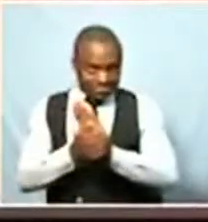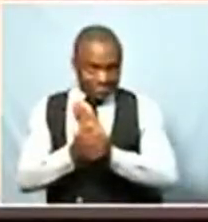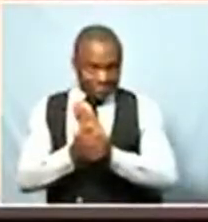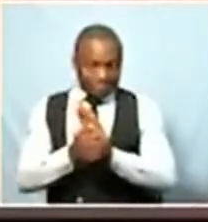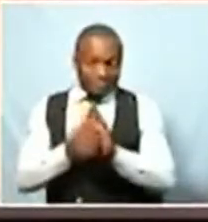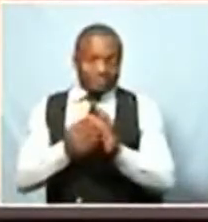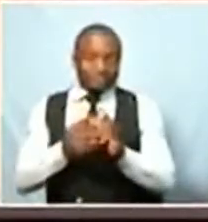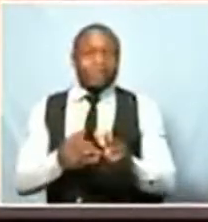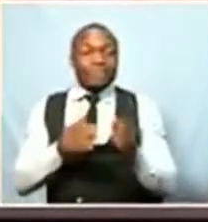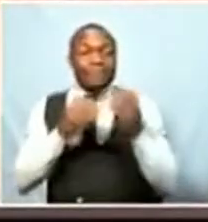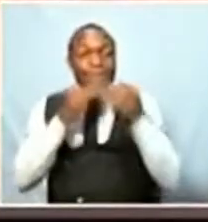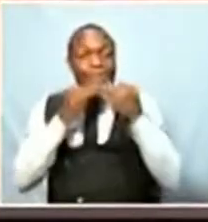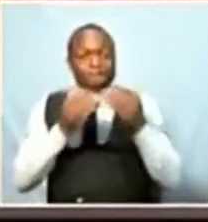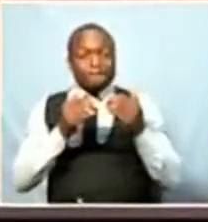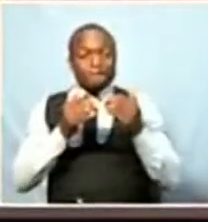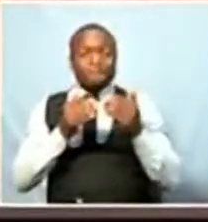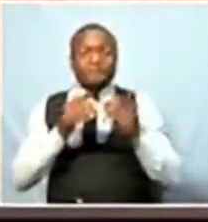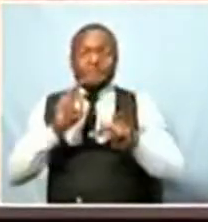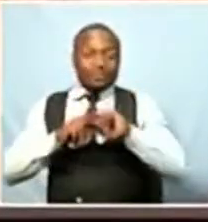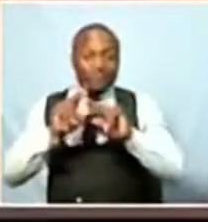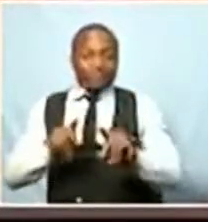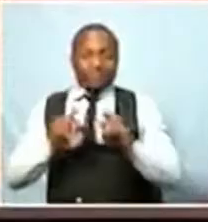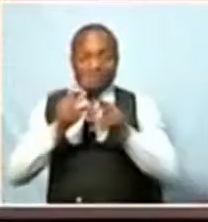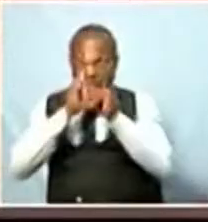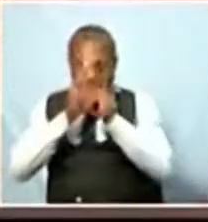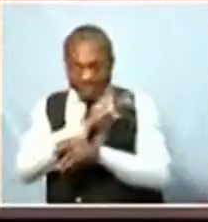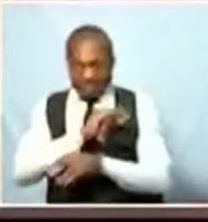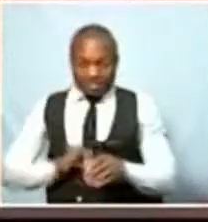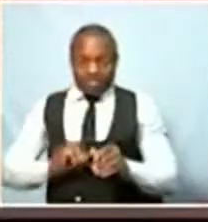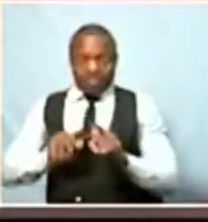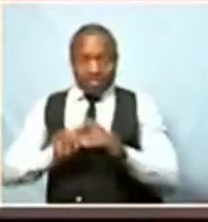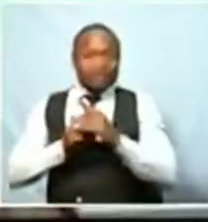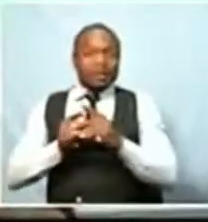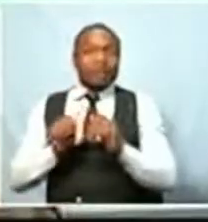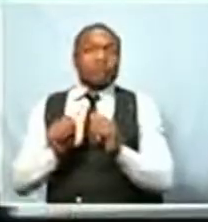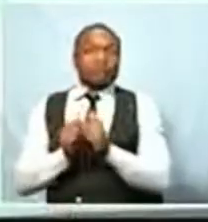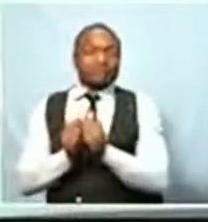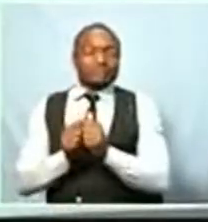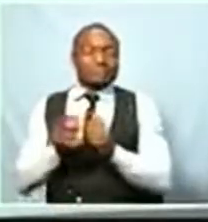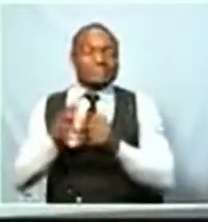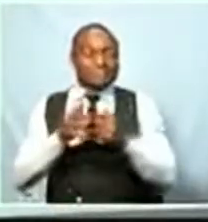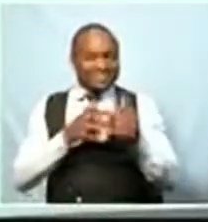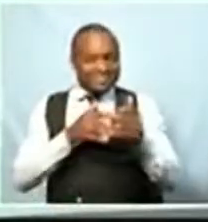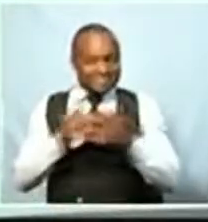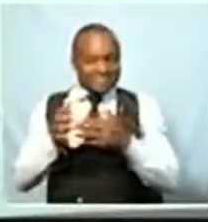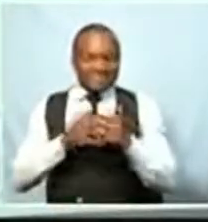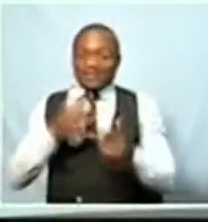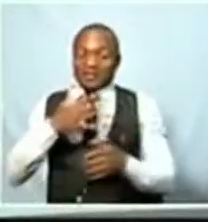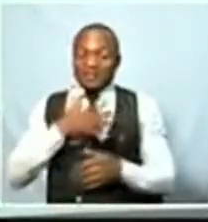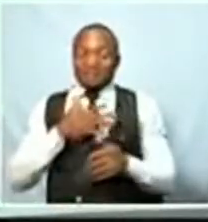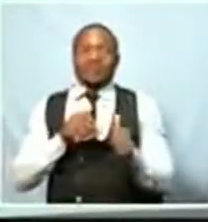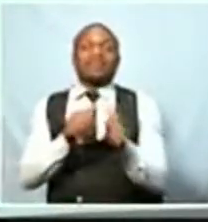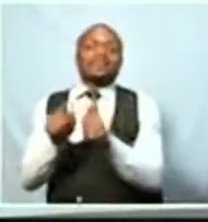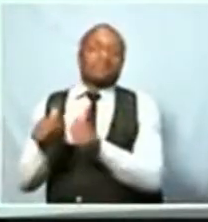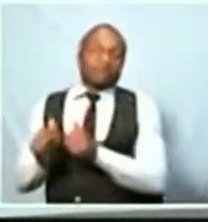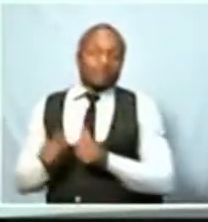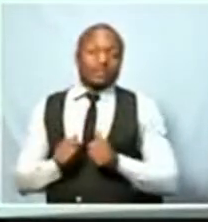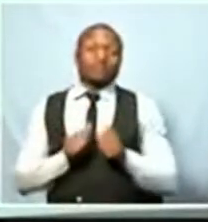Thank you so much, honorable members. I think let me start with the easier one. In my acting capacity, I think